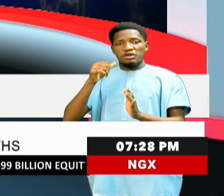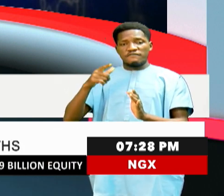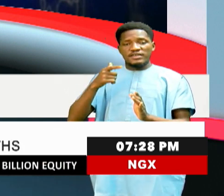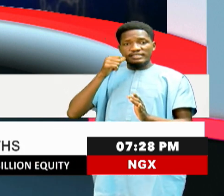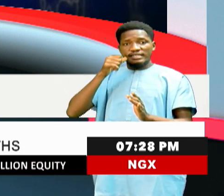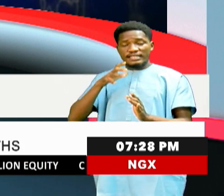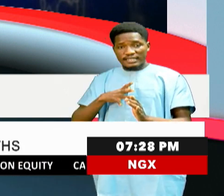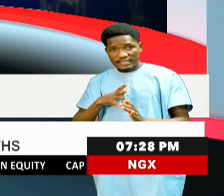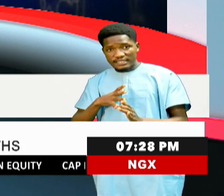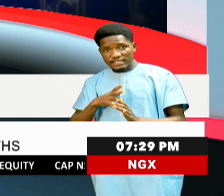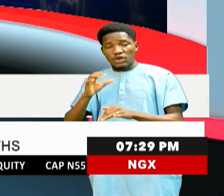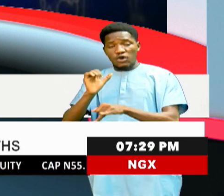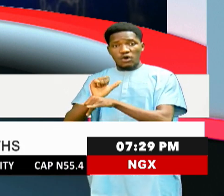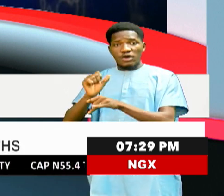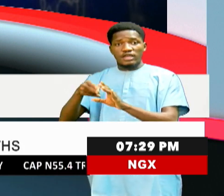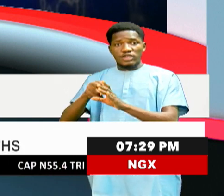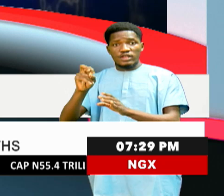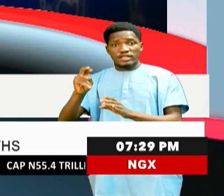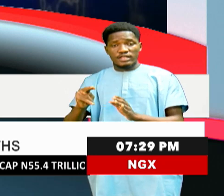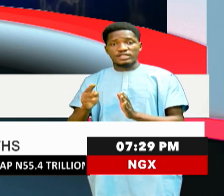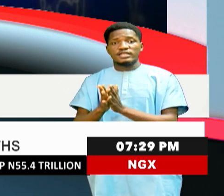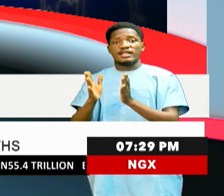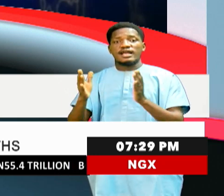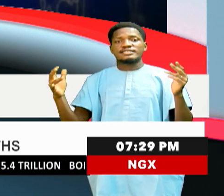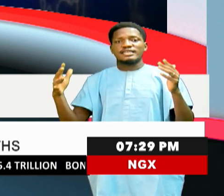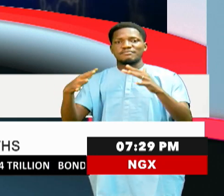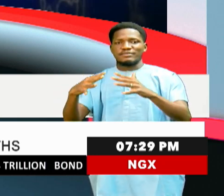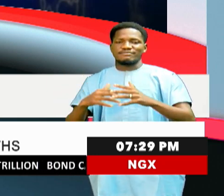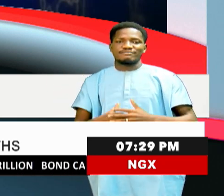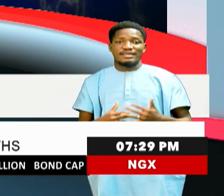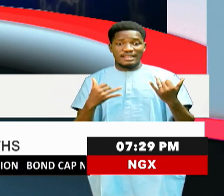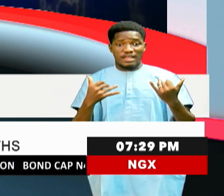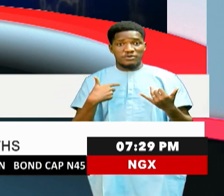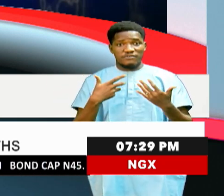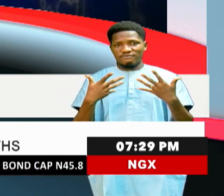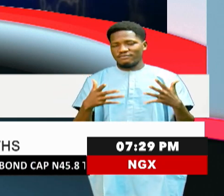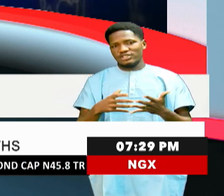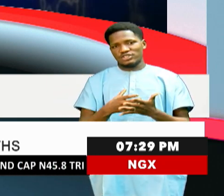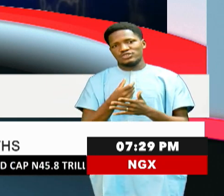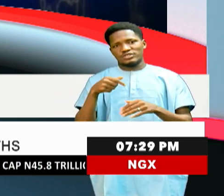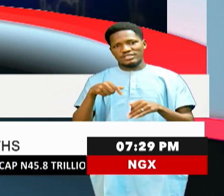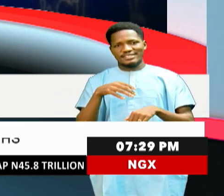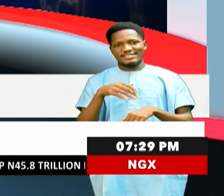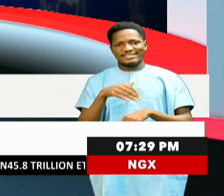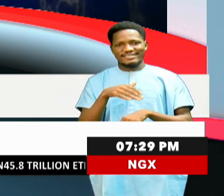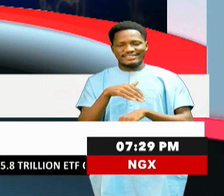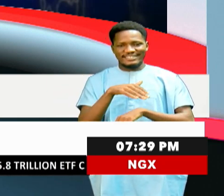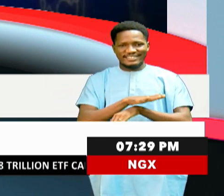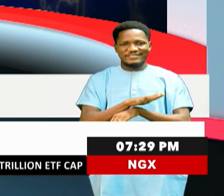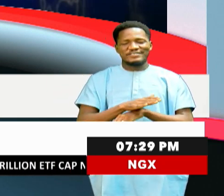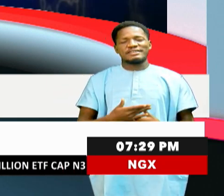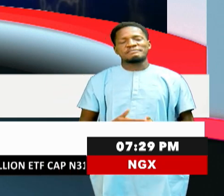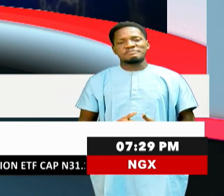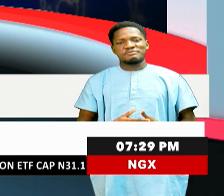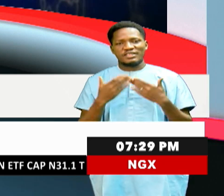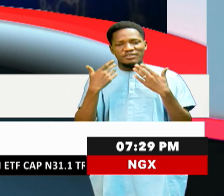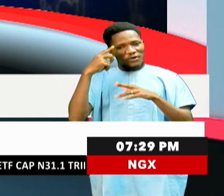United Nations General Assembly. See you then. And this is where we come to the end of the news at 7 for today. We thank you for